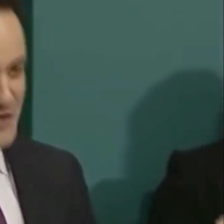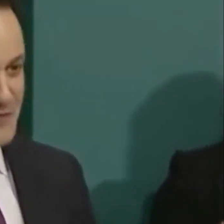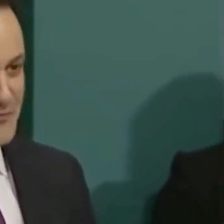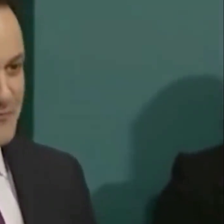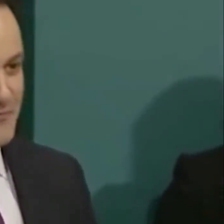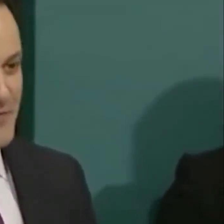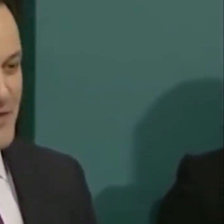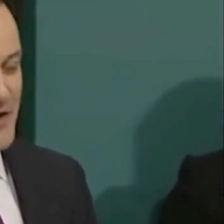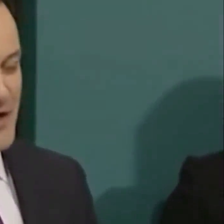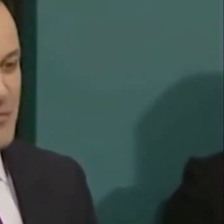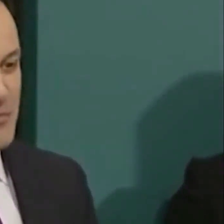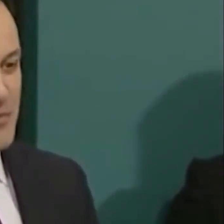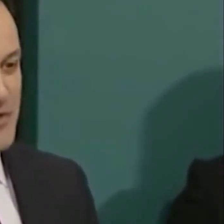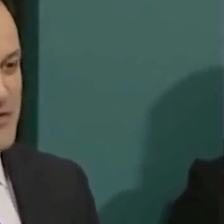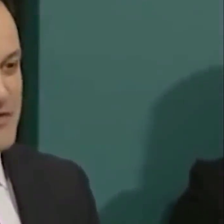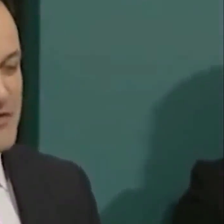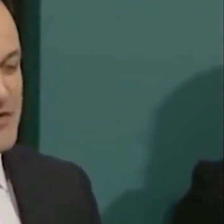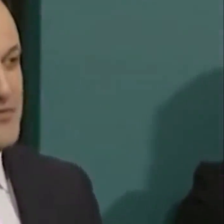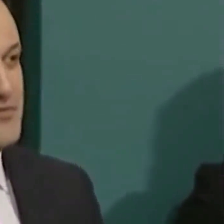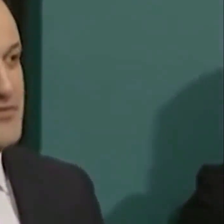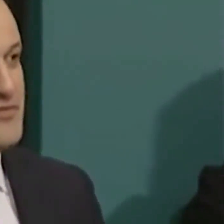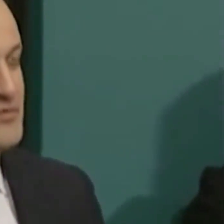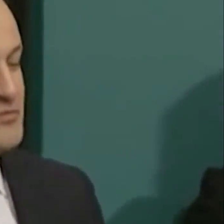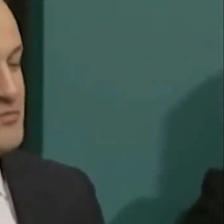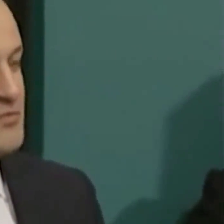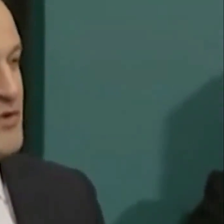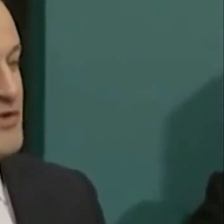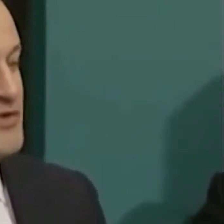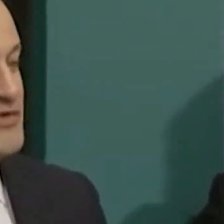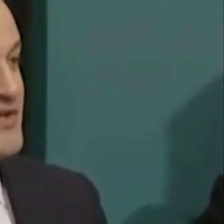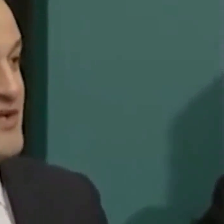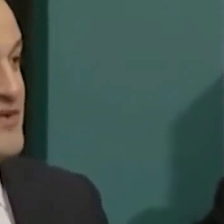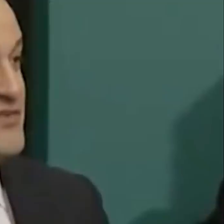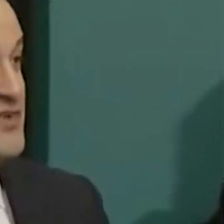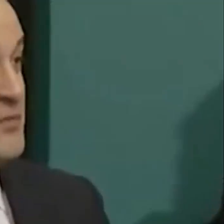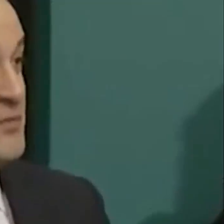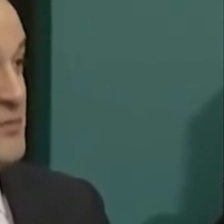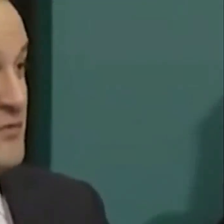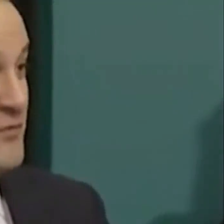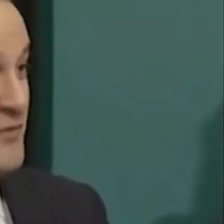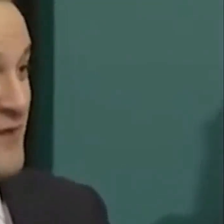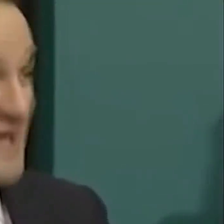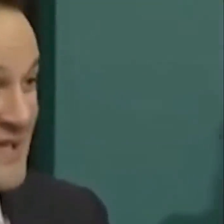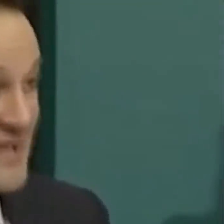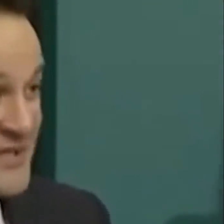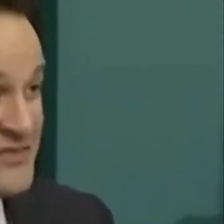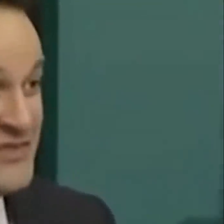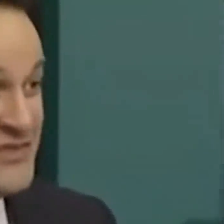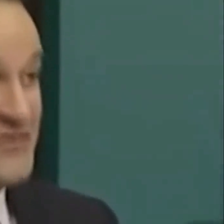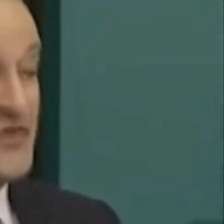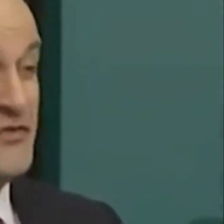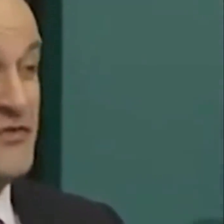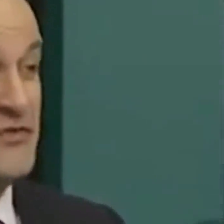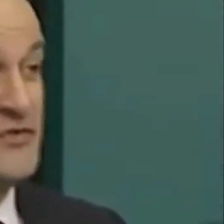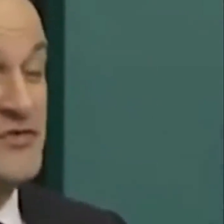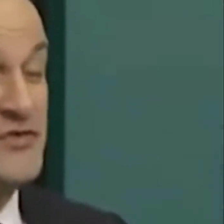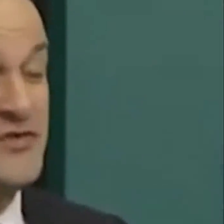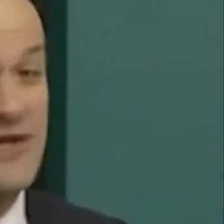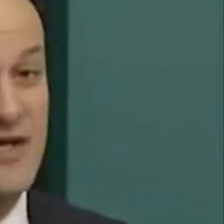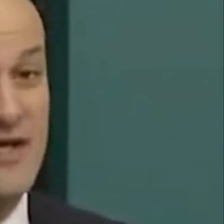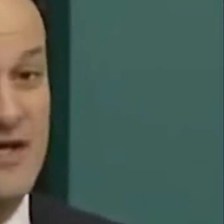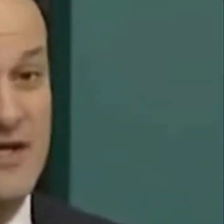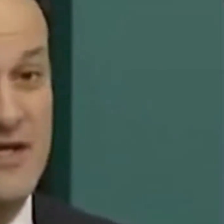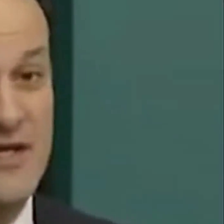this, there are numerous countries all around the world all following these rules. So just because this is in Ireland, it means